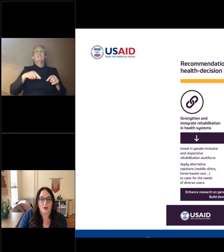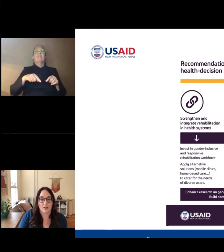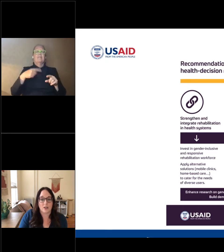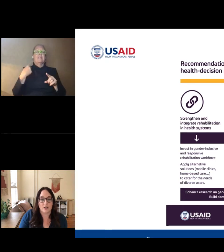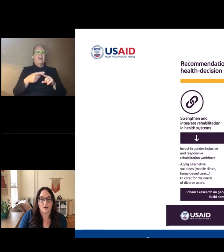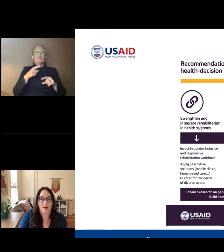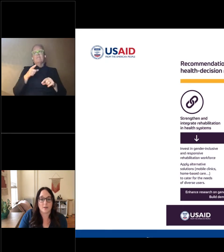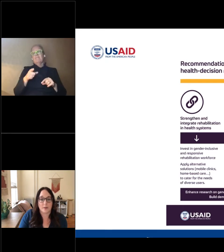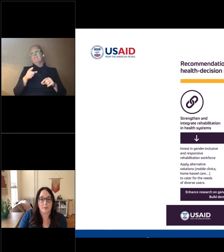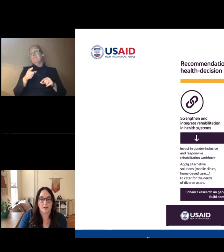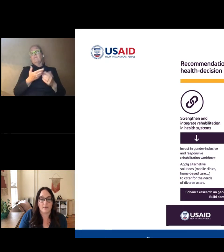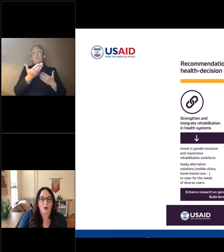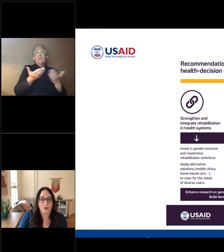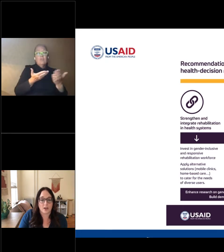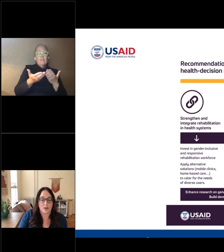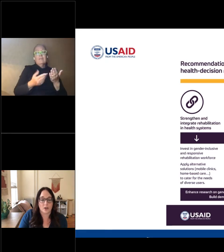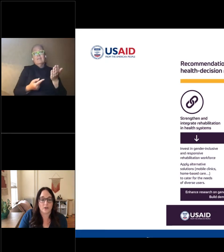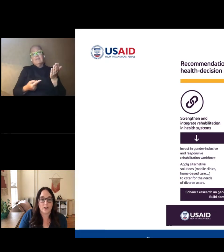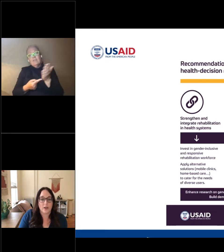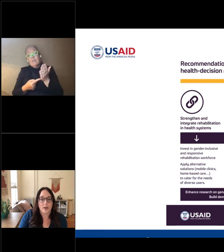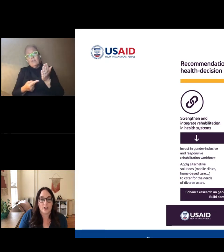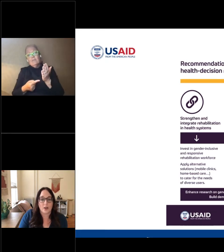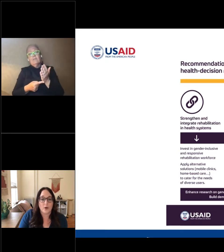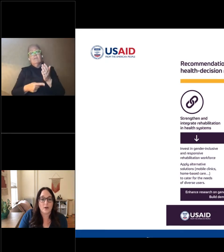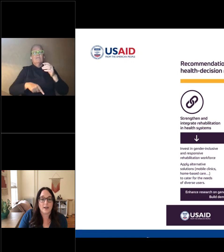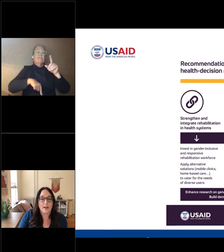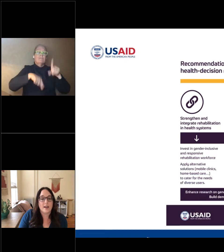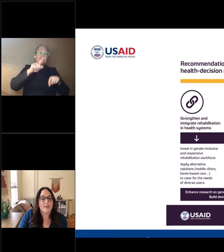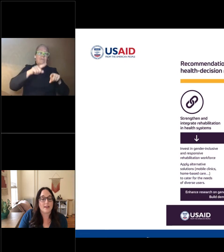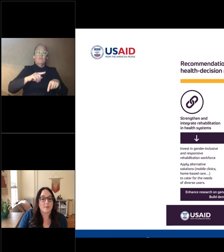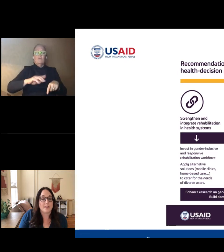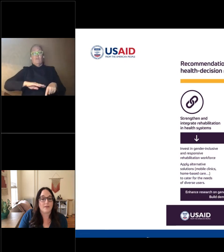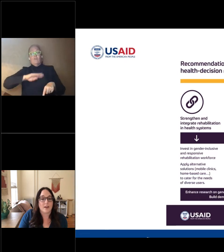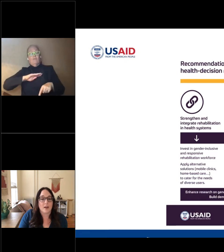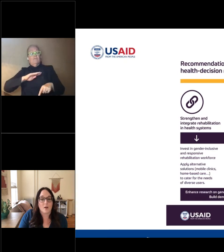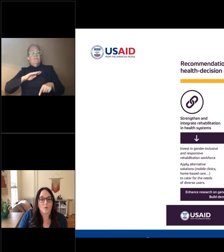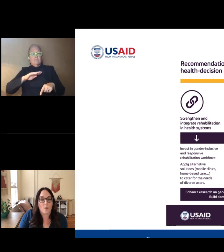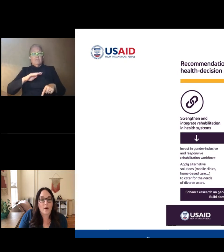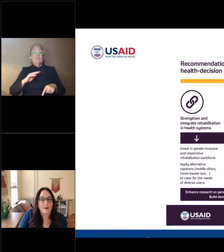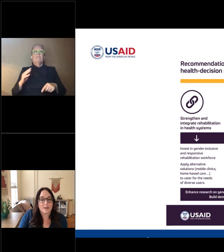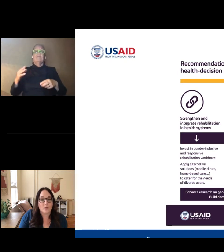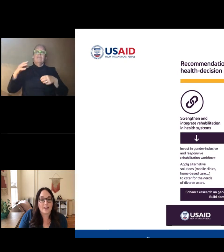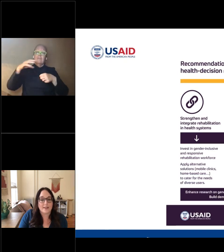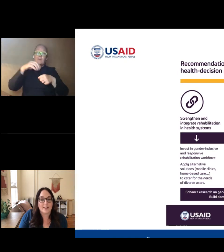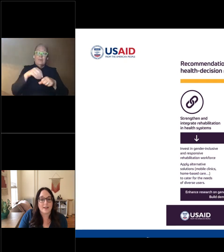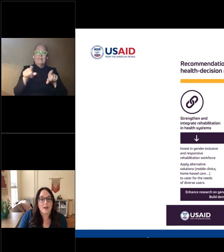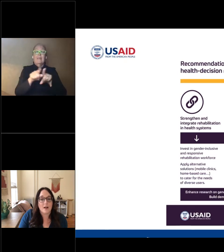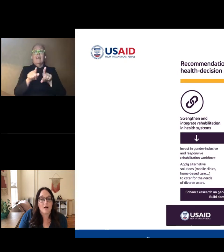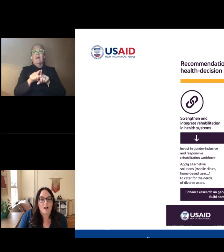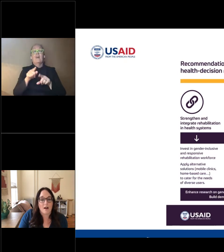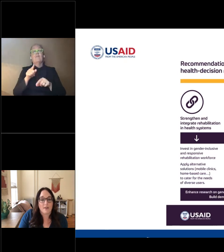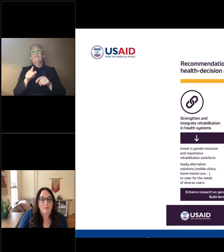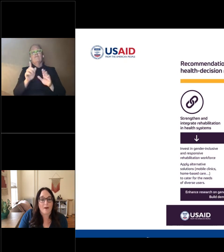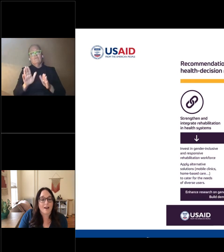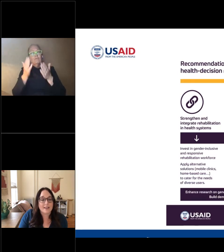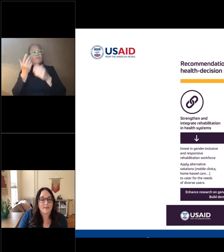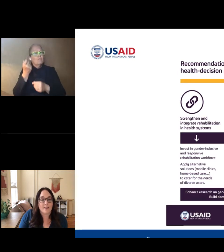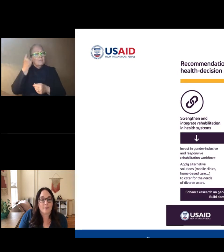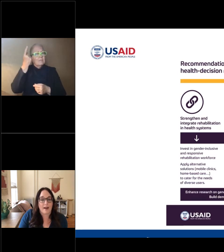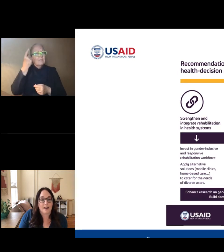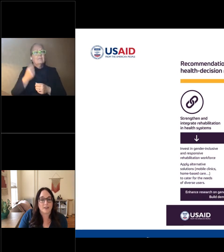assistive technology across people of all genders, including via specific awareness raising on